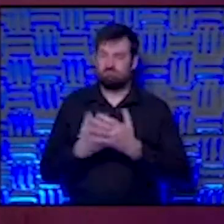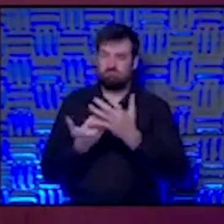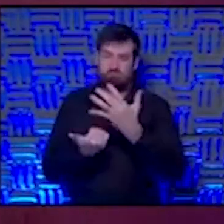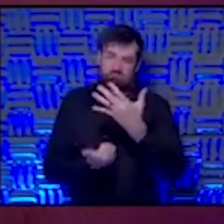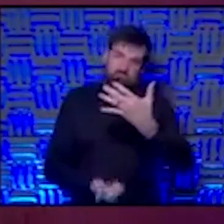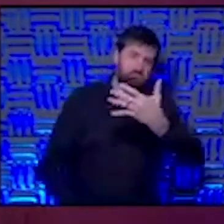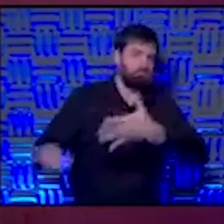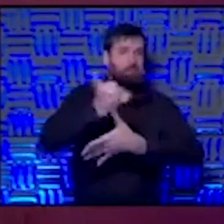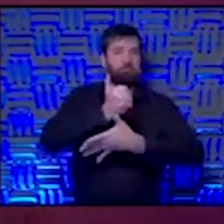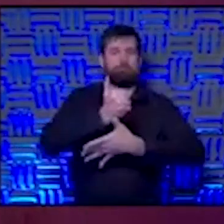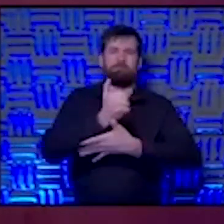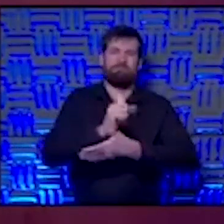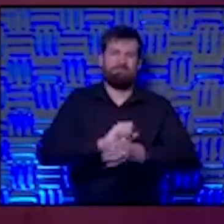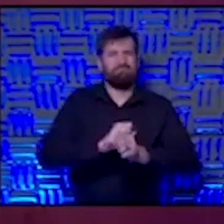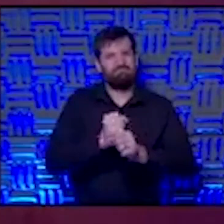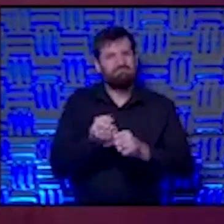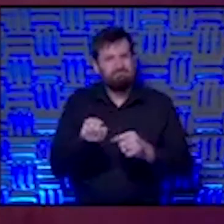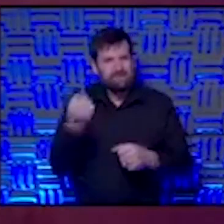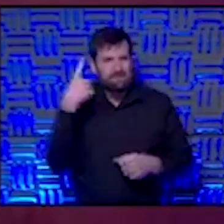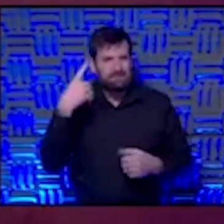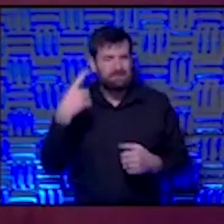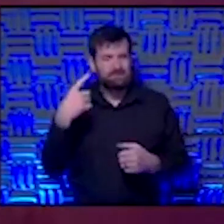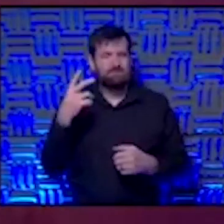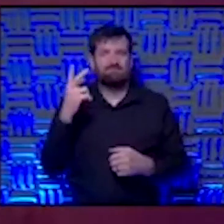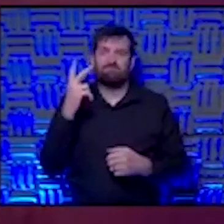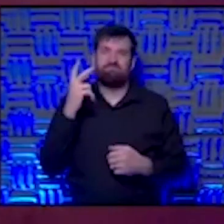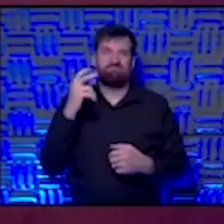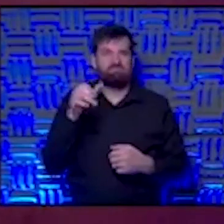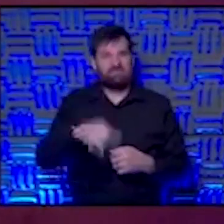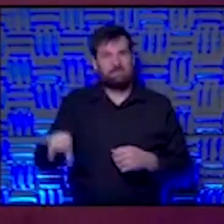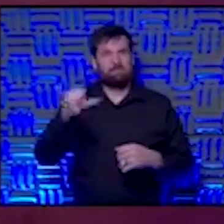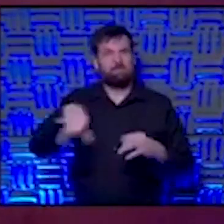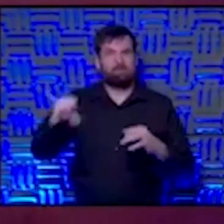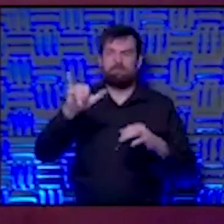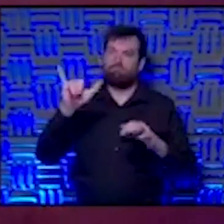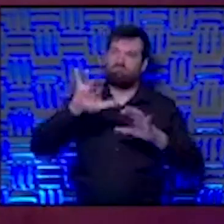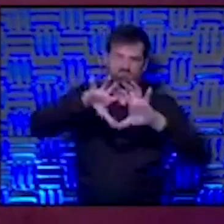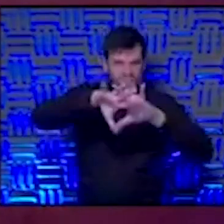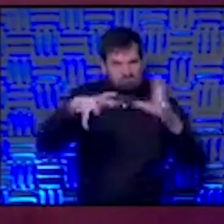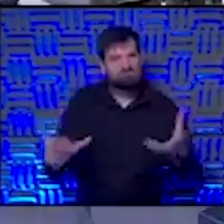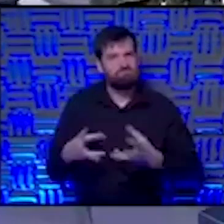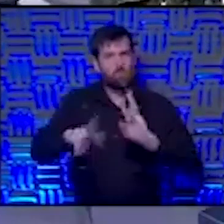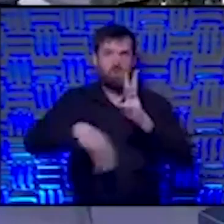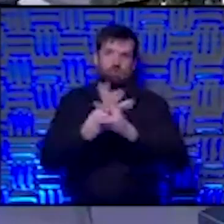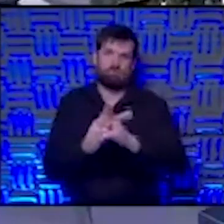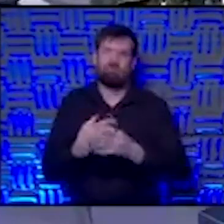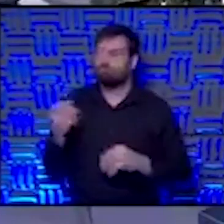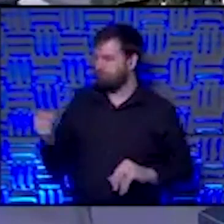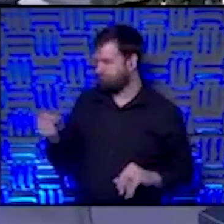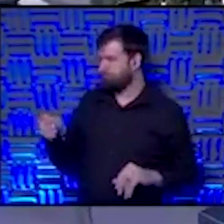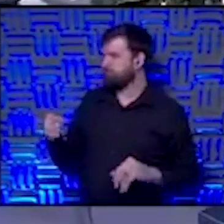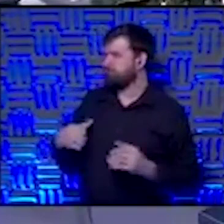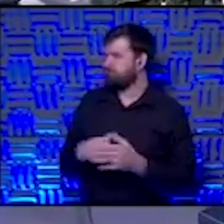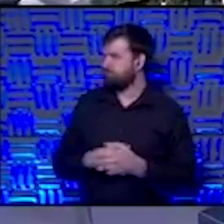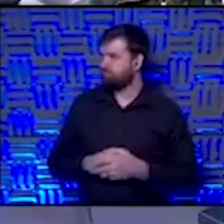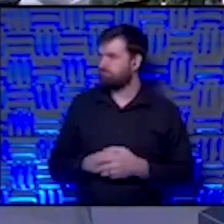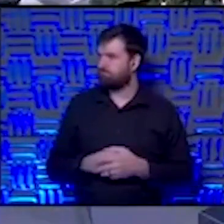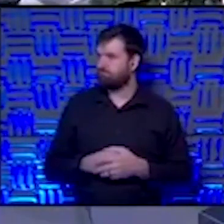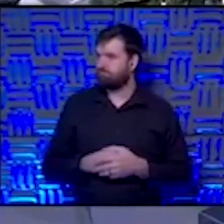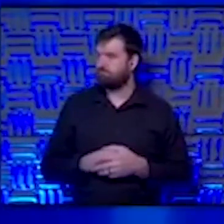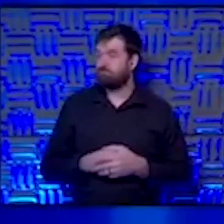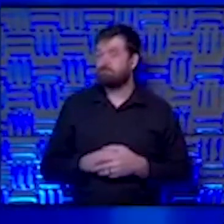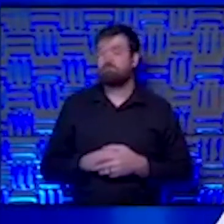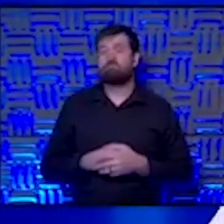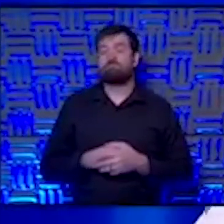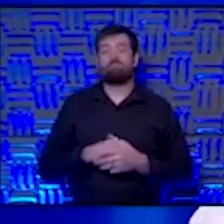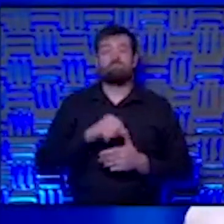line, clearly makes sense. And we've seen that really roll out in the same way really around the world. Yeah, we have. So I think at the